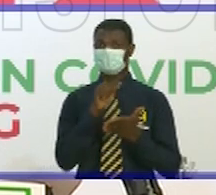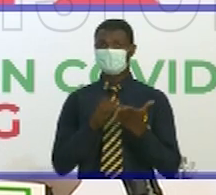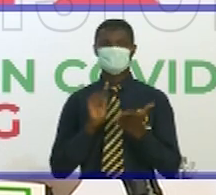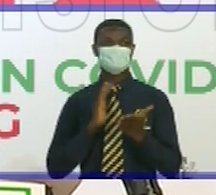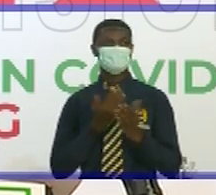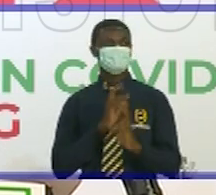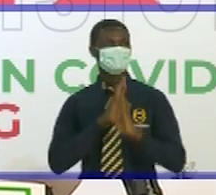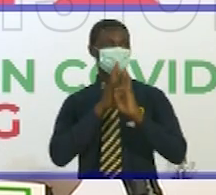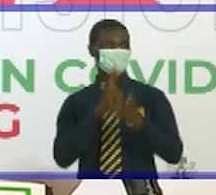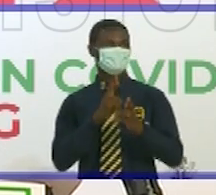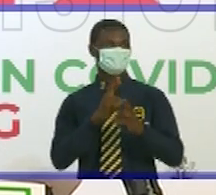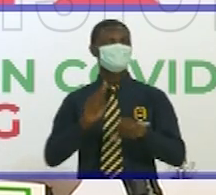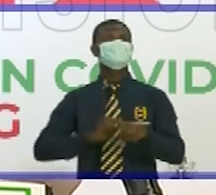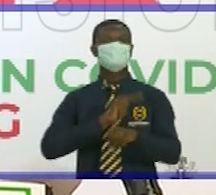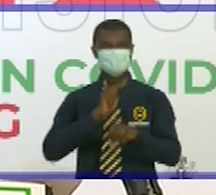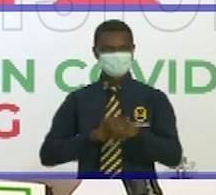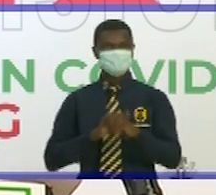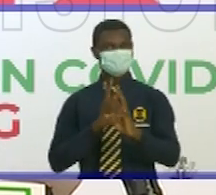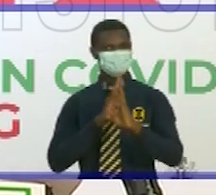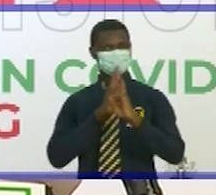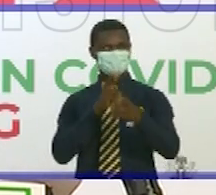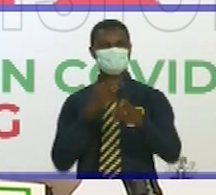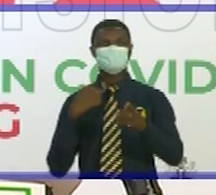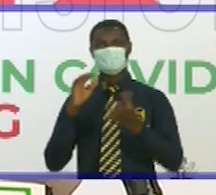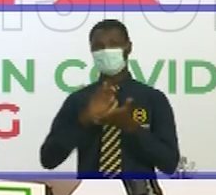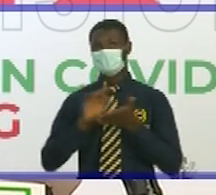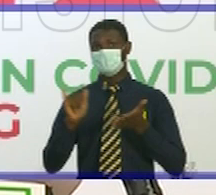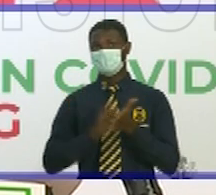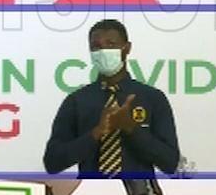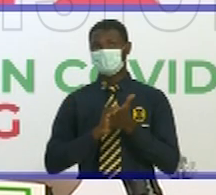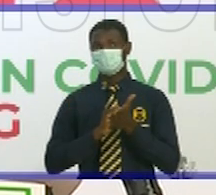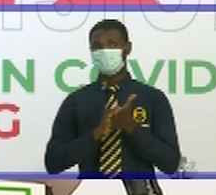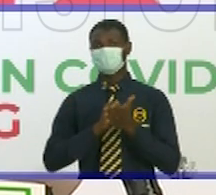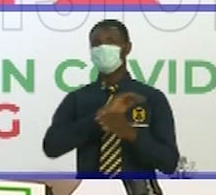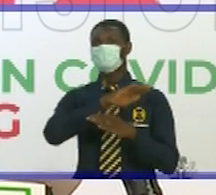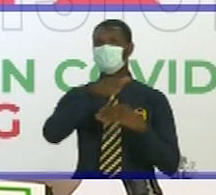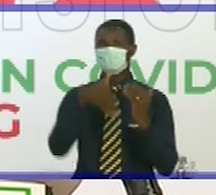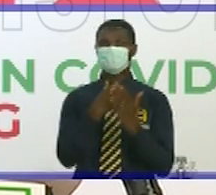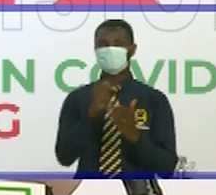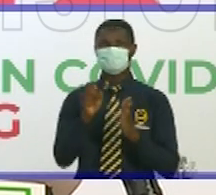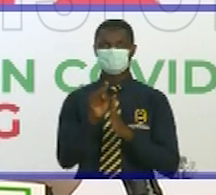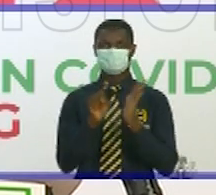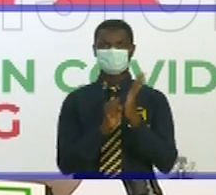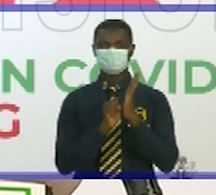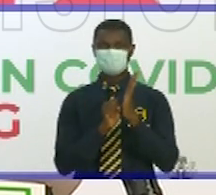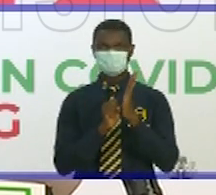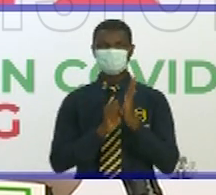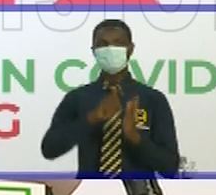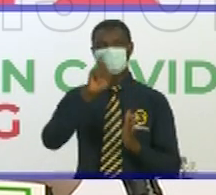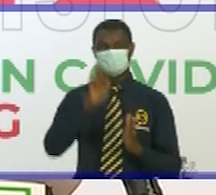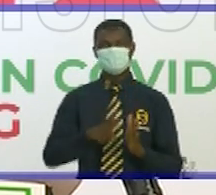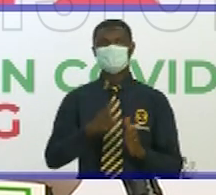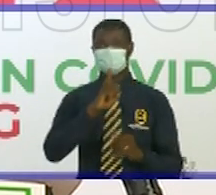response is a national response. We believe that all the states should